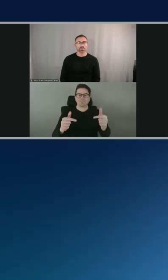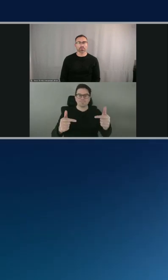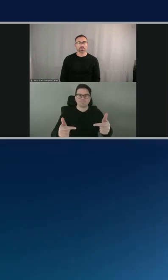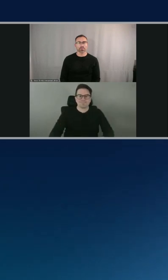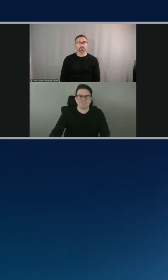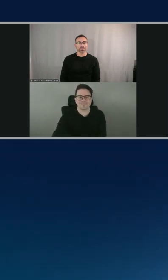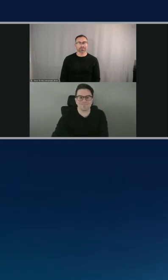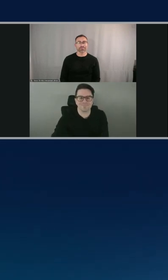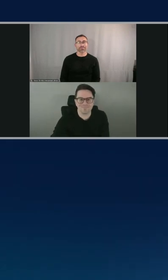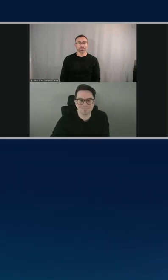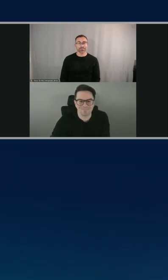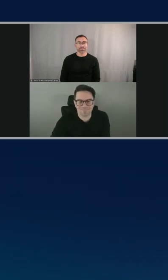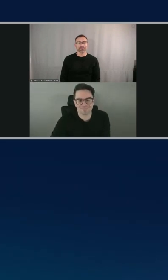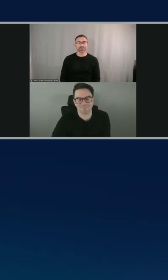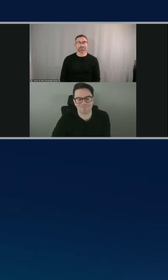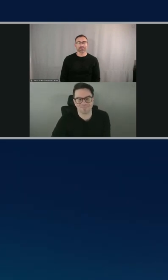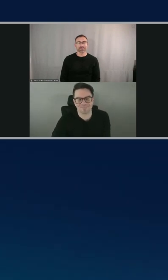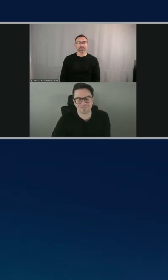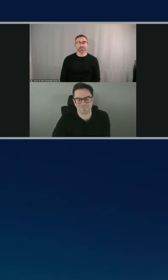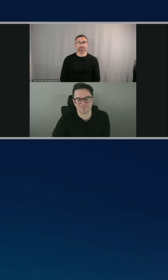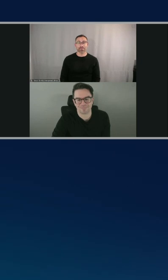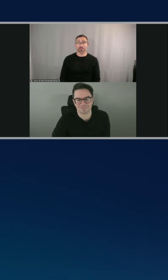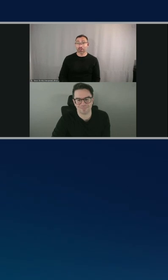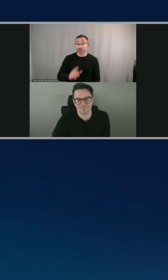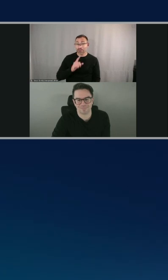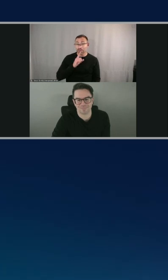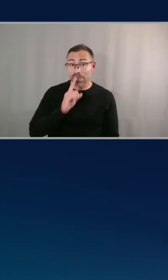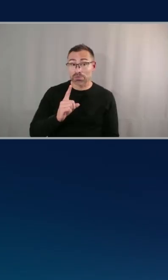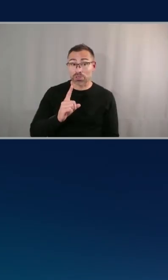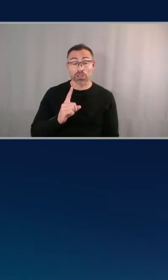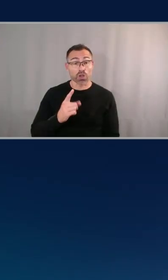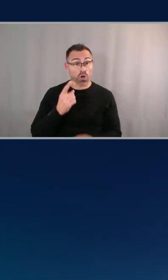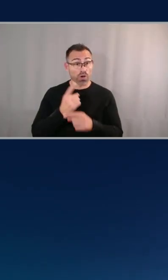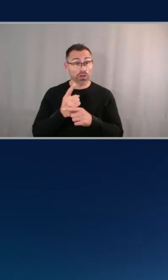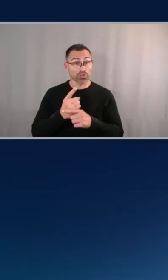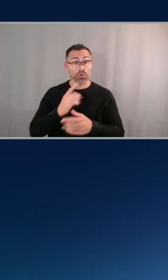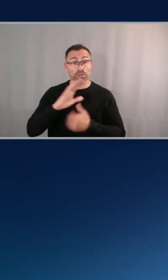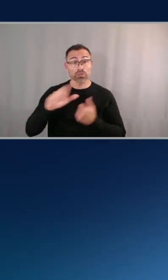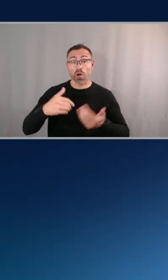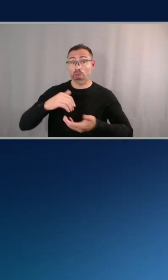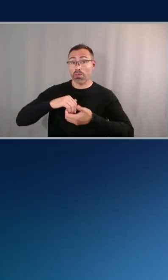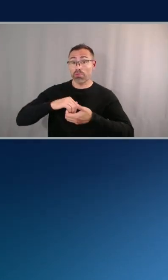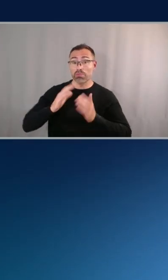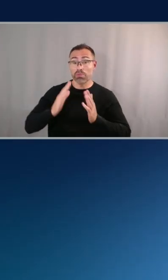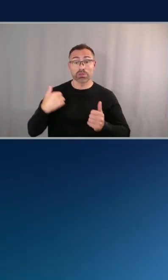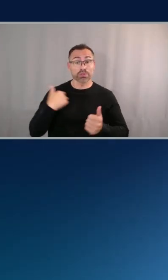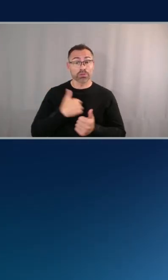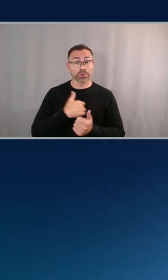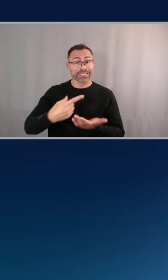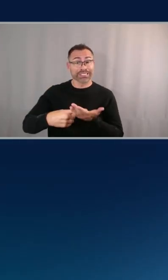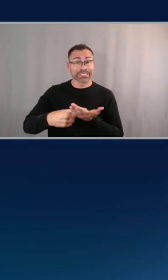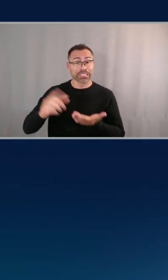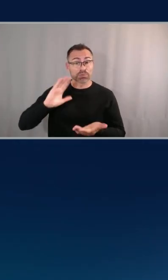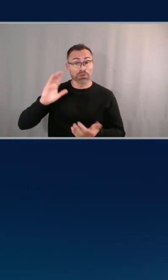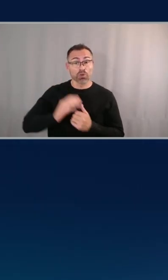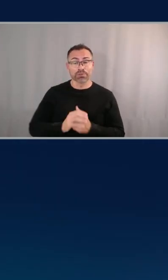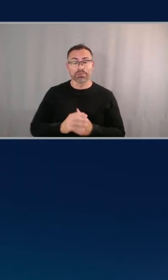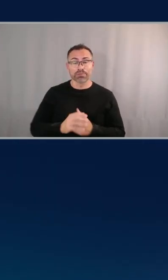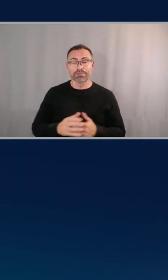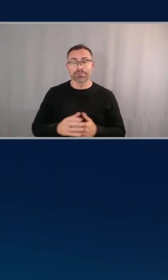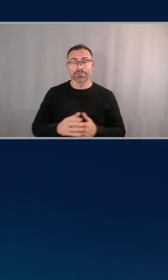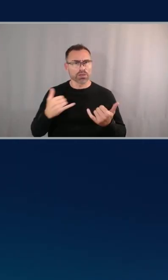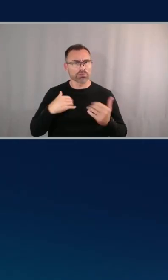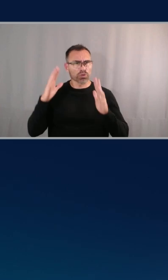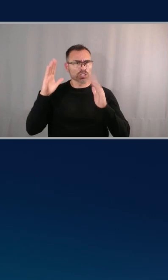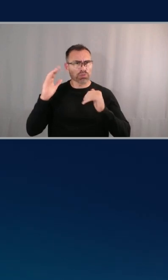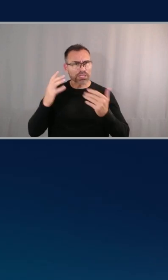And in addition to this, it's all the partners that we talked about earlier as well, where now basically we're expecting a lot of these query